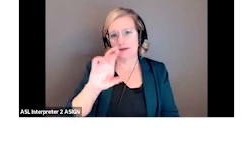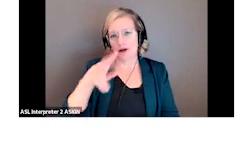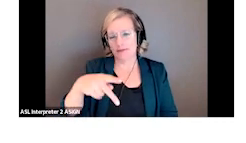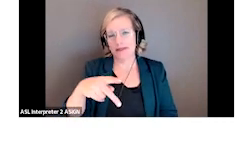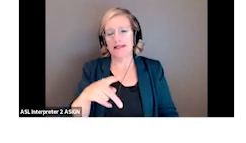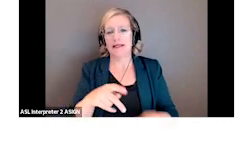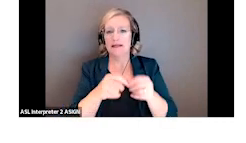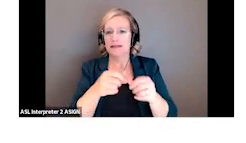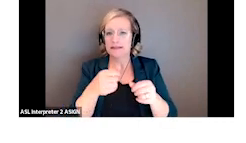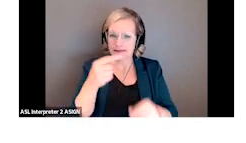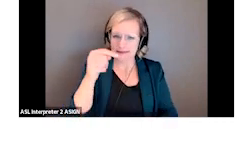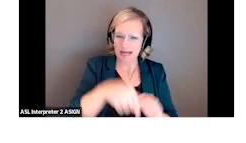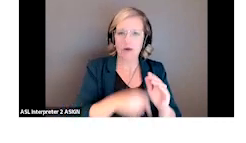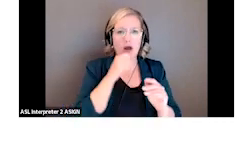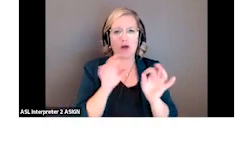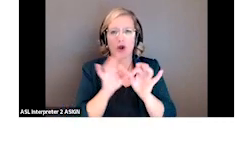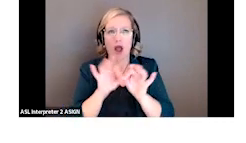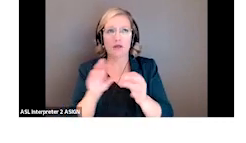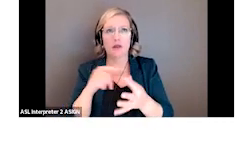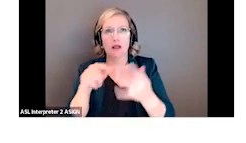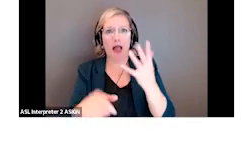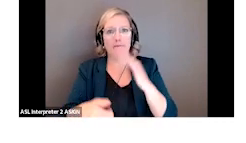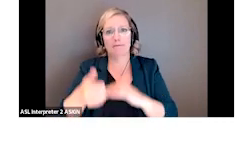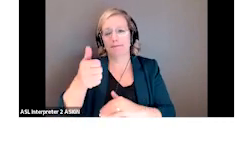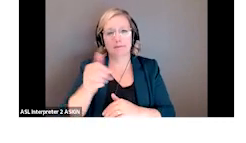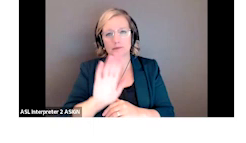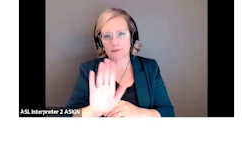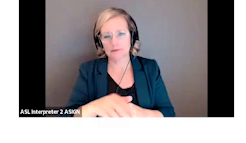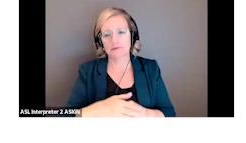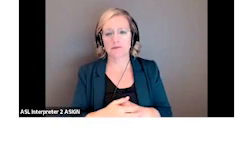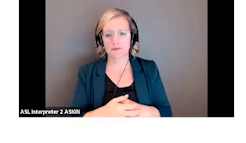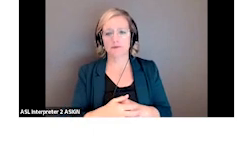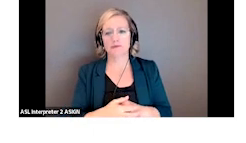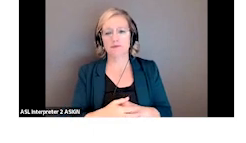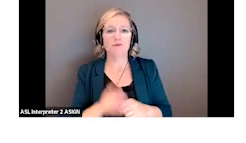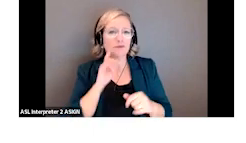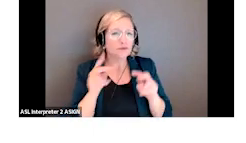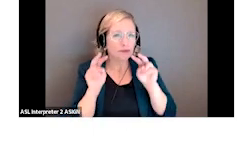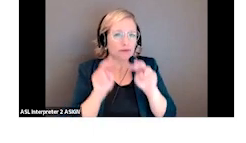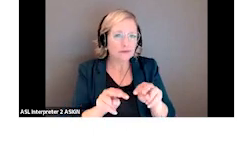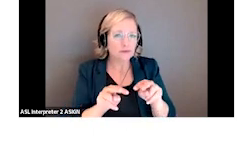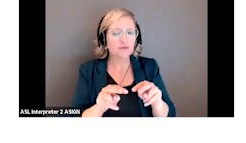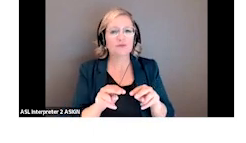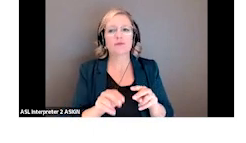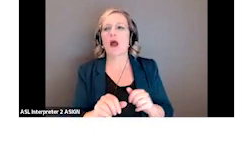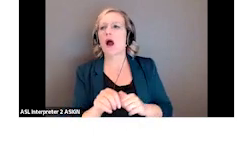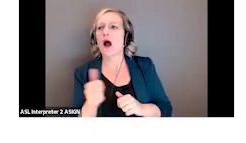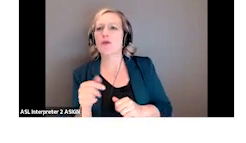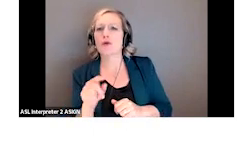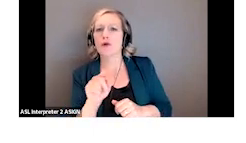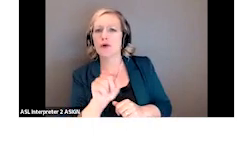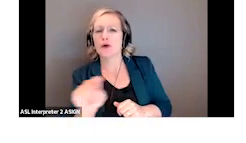up, okay? And I would definitely take a look at profitability in other channels when you're